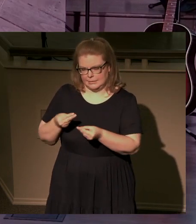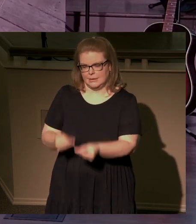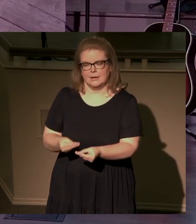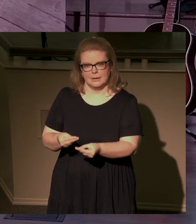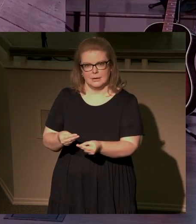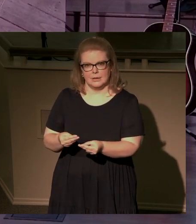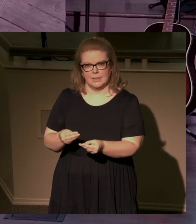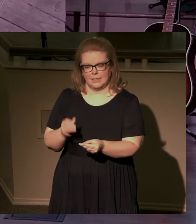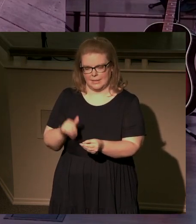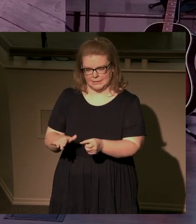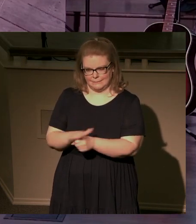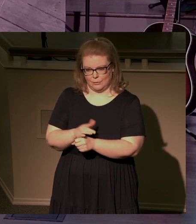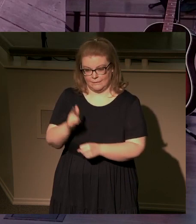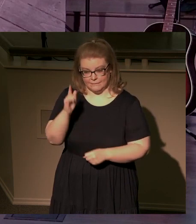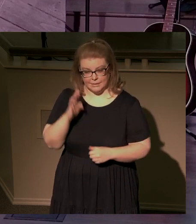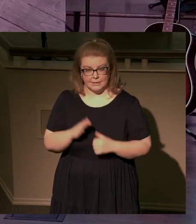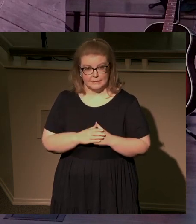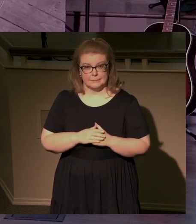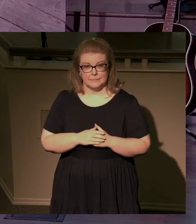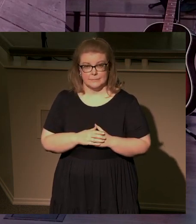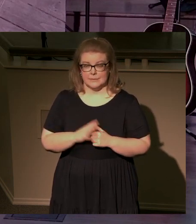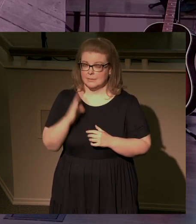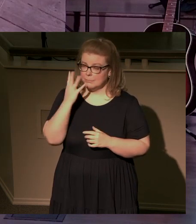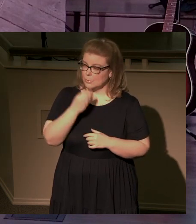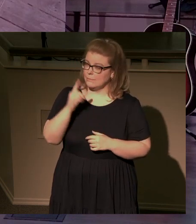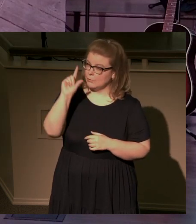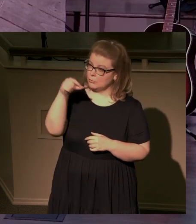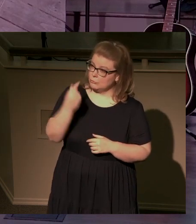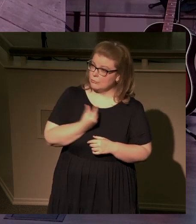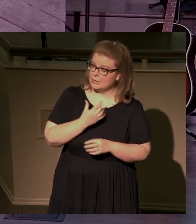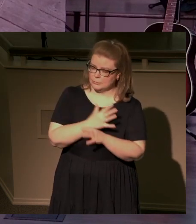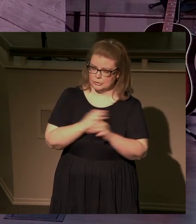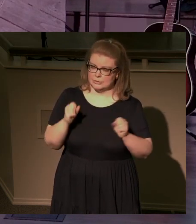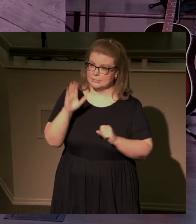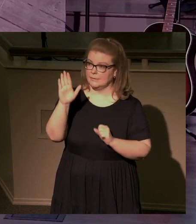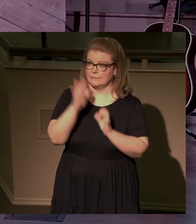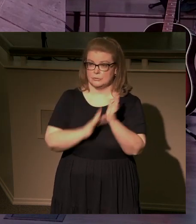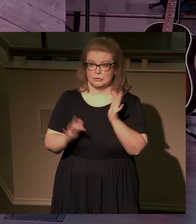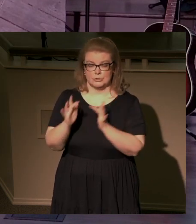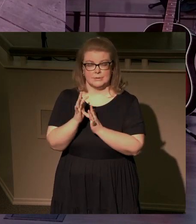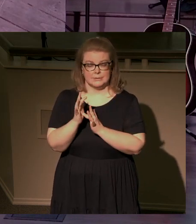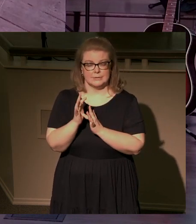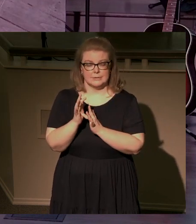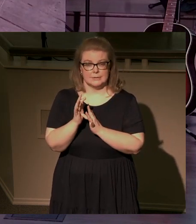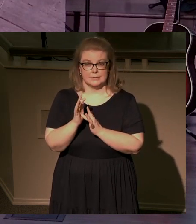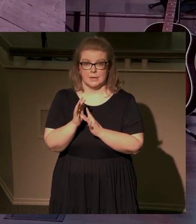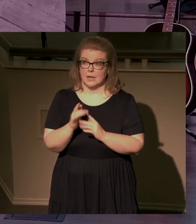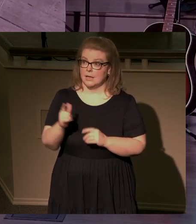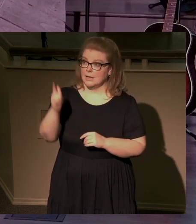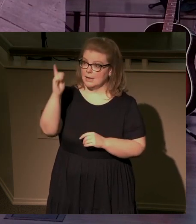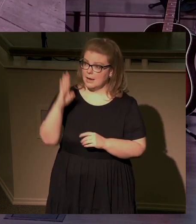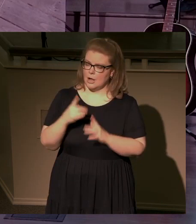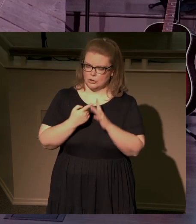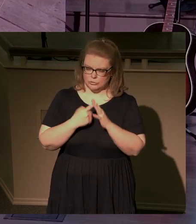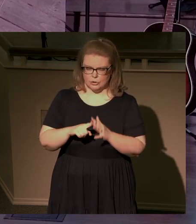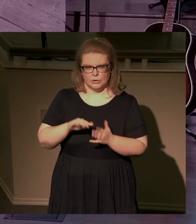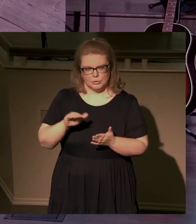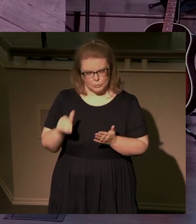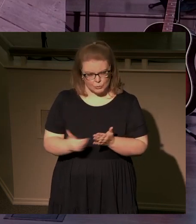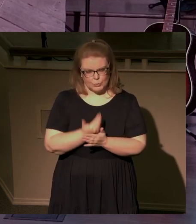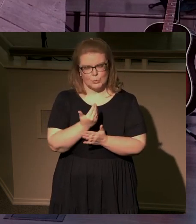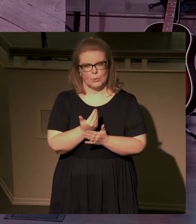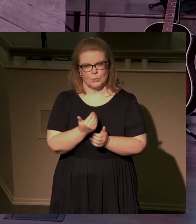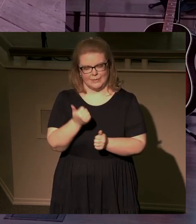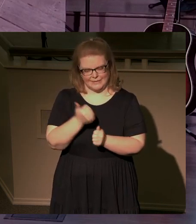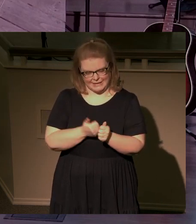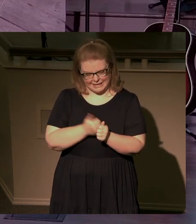Here's the beautiful grace and redemption of Jesus, though. that God starts new with each